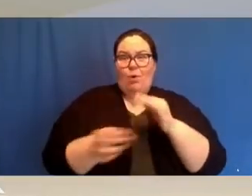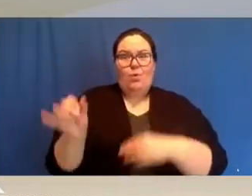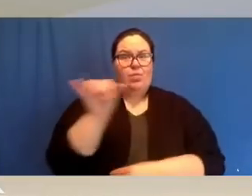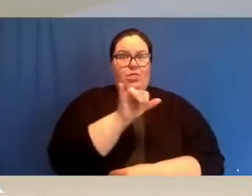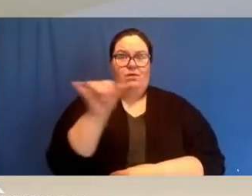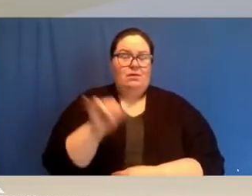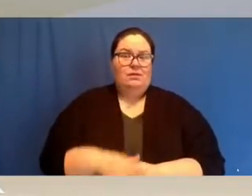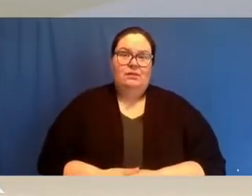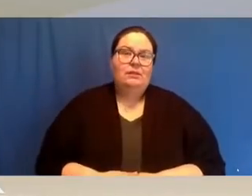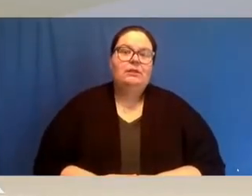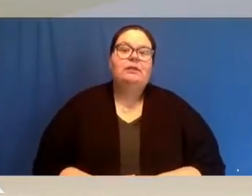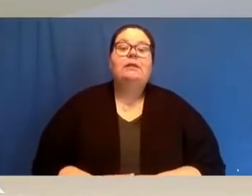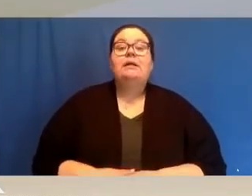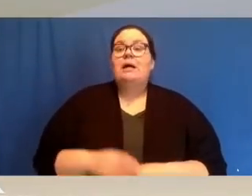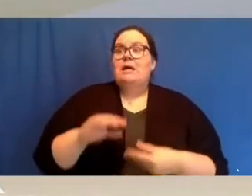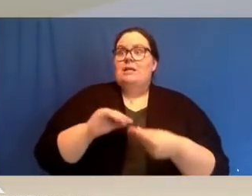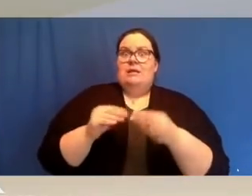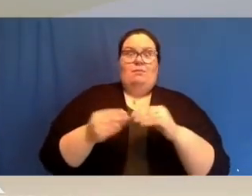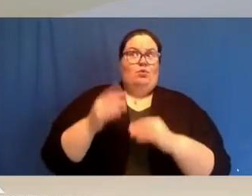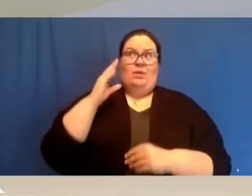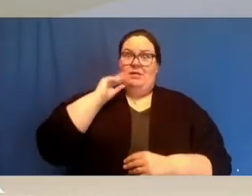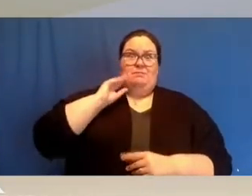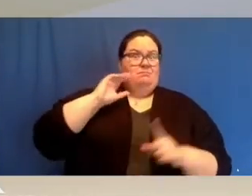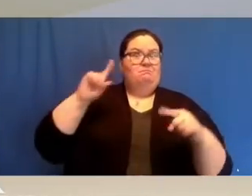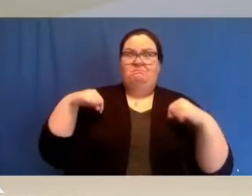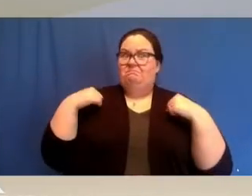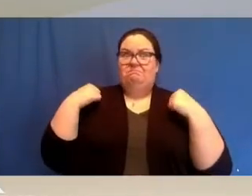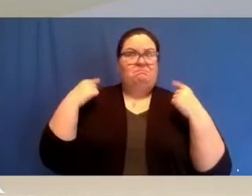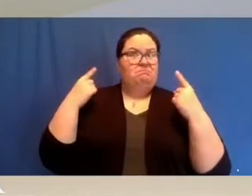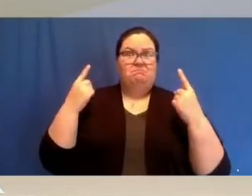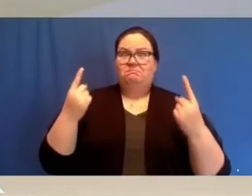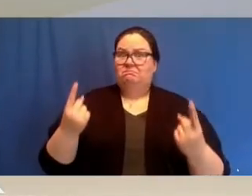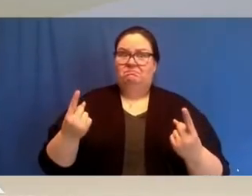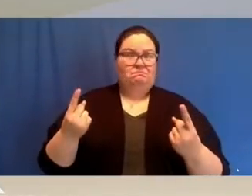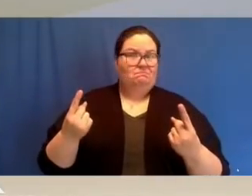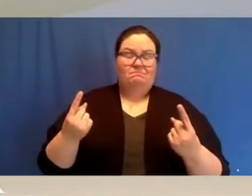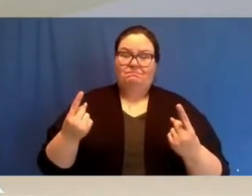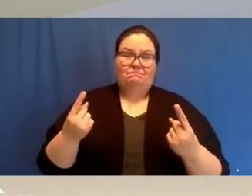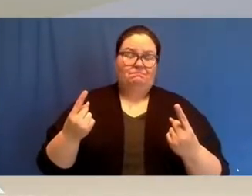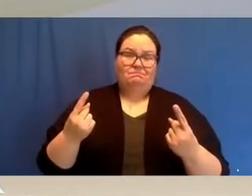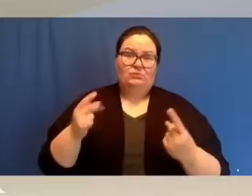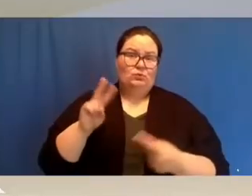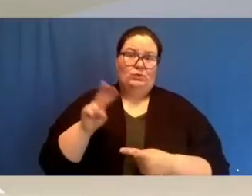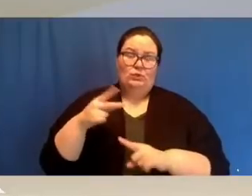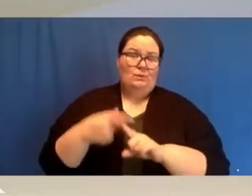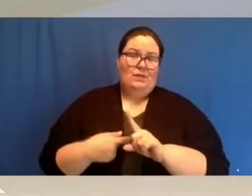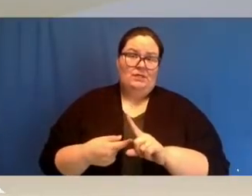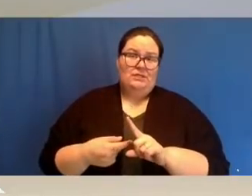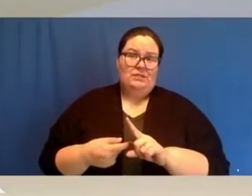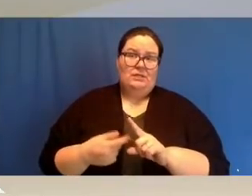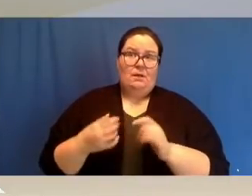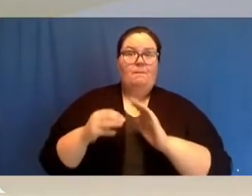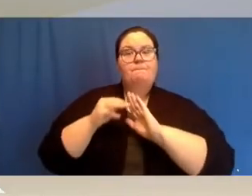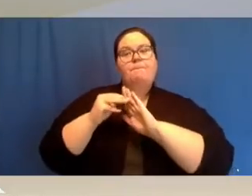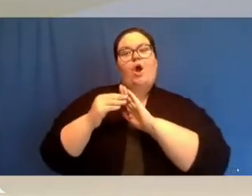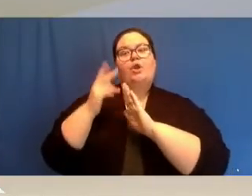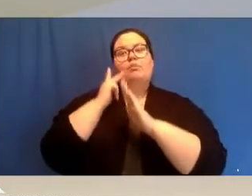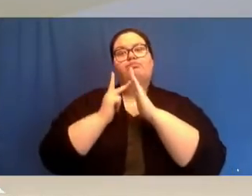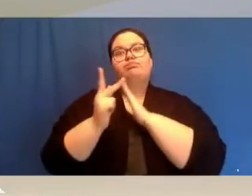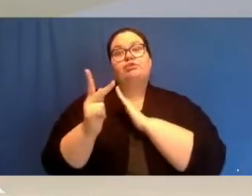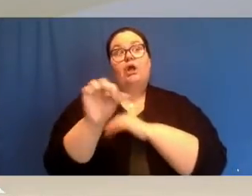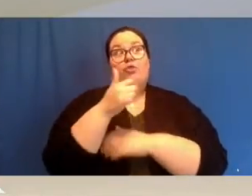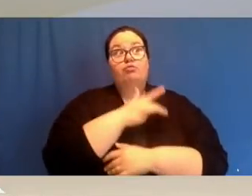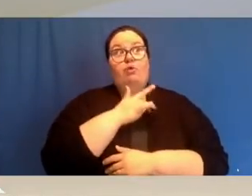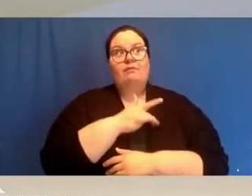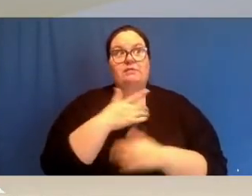are seeing case numbers that we have not experienced at any point during the pandemic. Modeling in other provinces suggests that